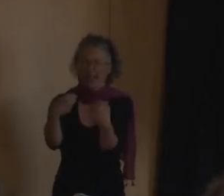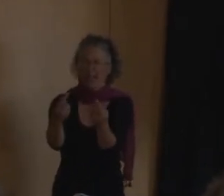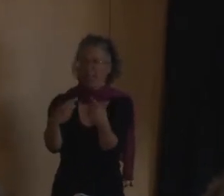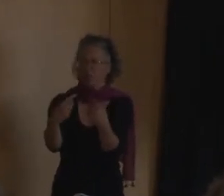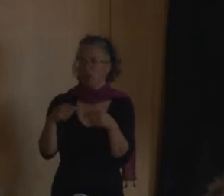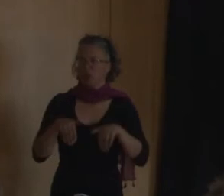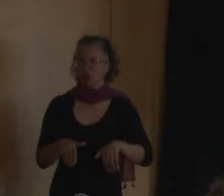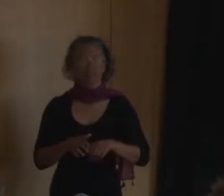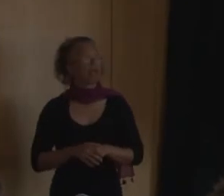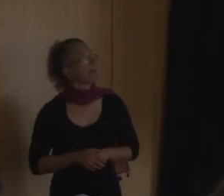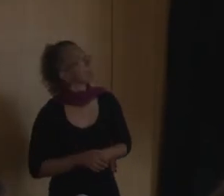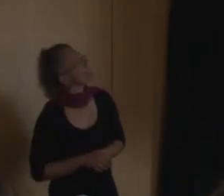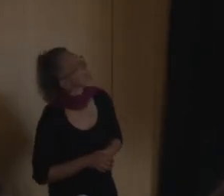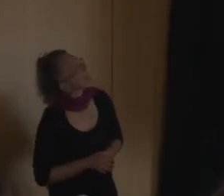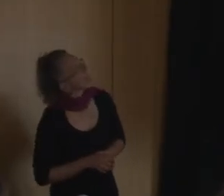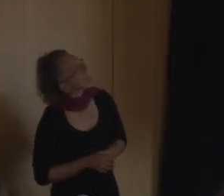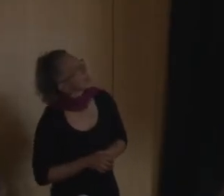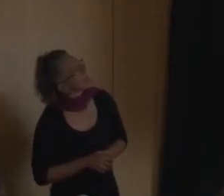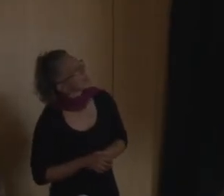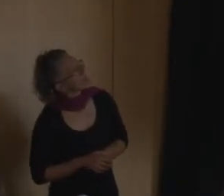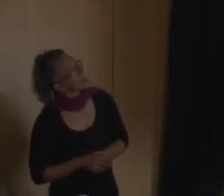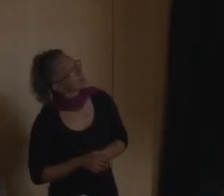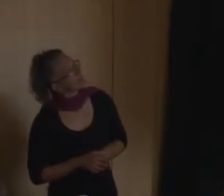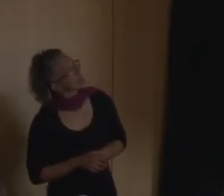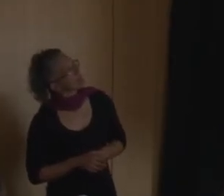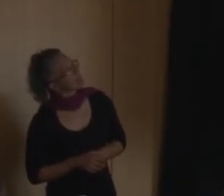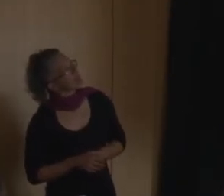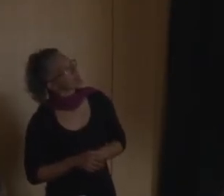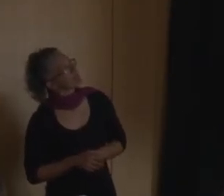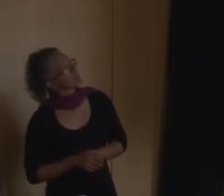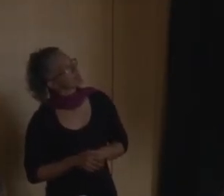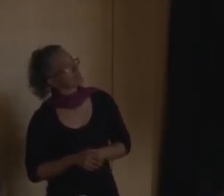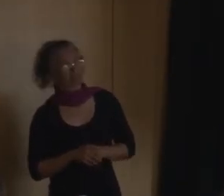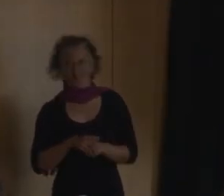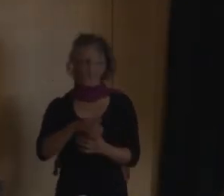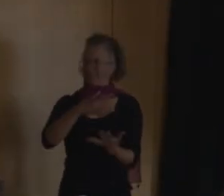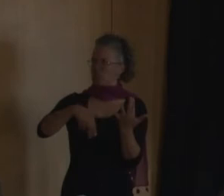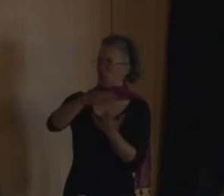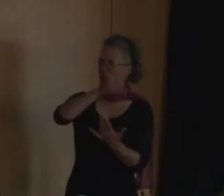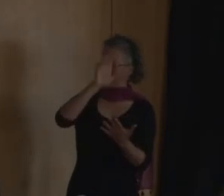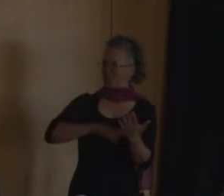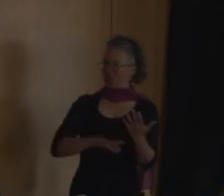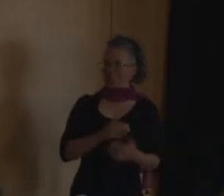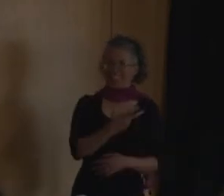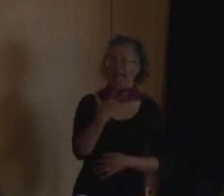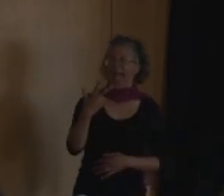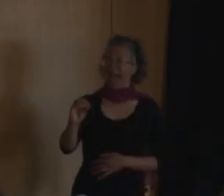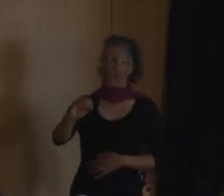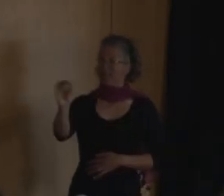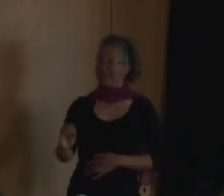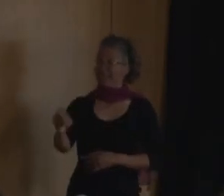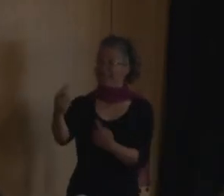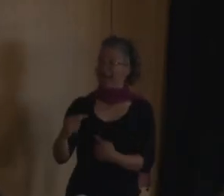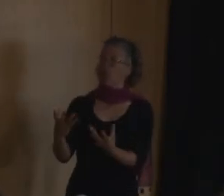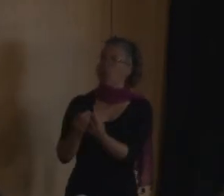And supporting the need for a social experience is this, that our audiences are primarily social. 80% come with others, and of